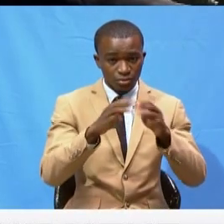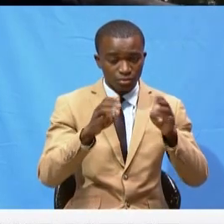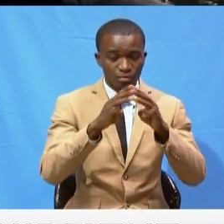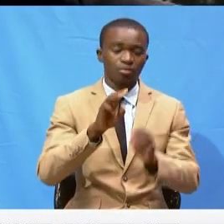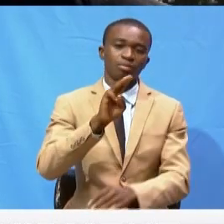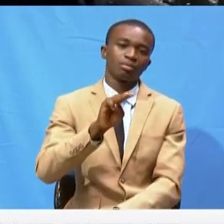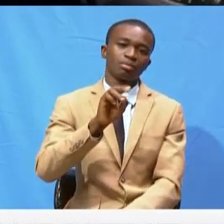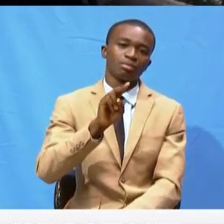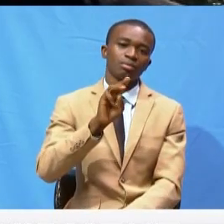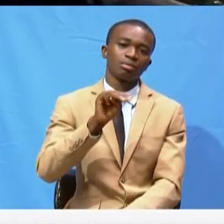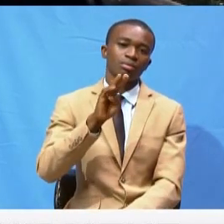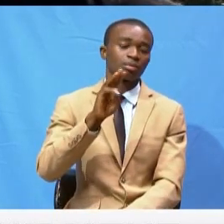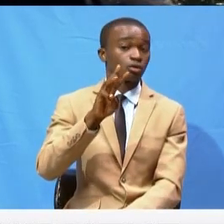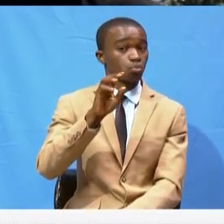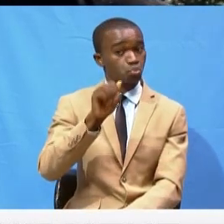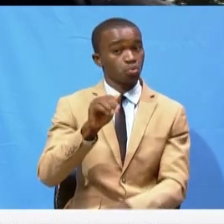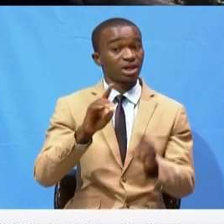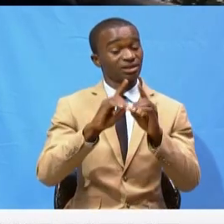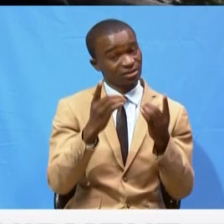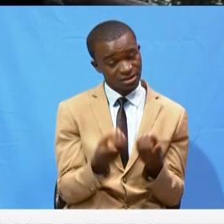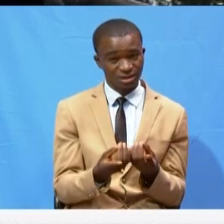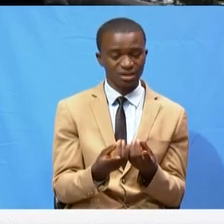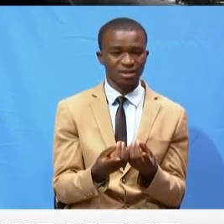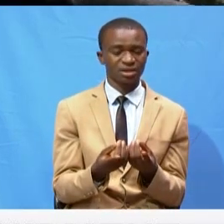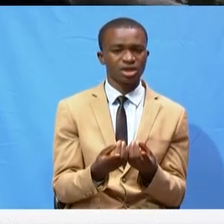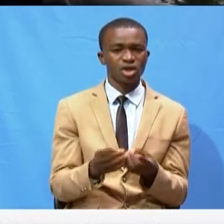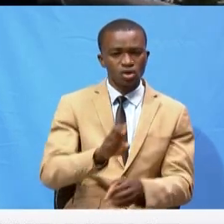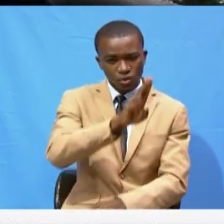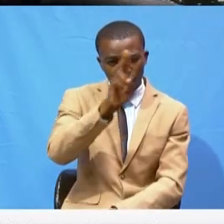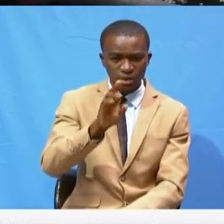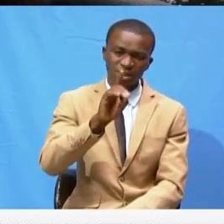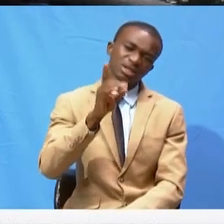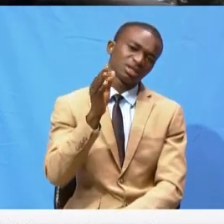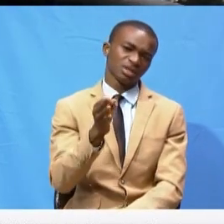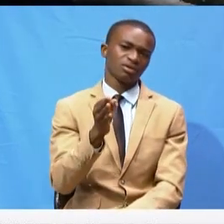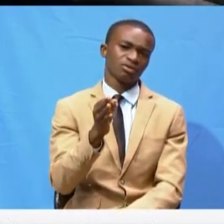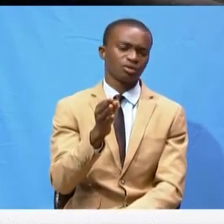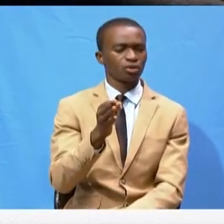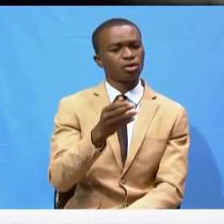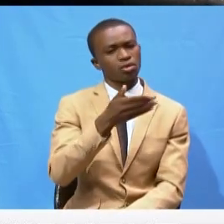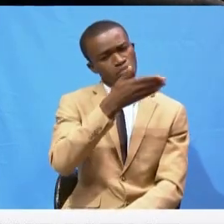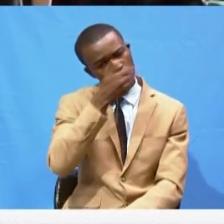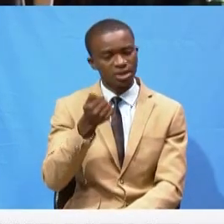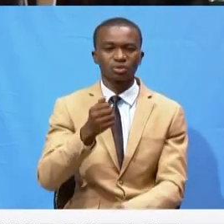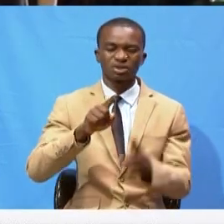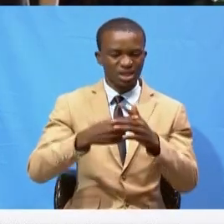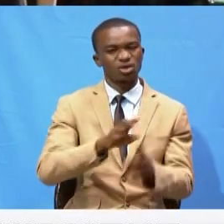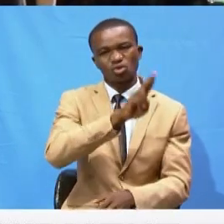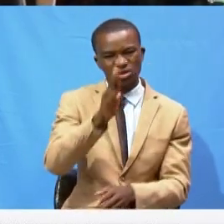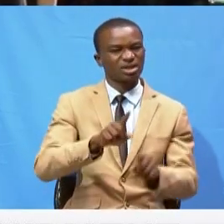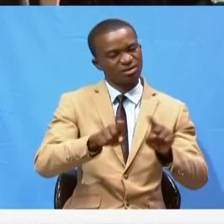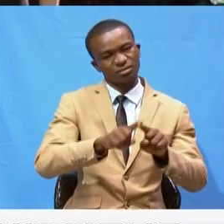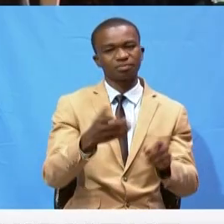that you also have a vision, you also have a work plan as a CDF to suggest that the other location you just mentioned.